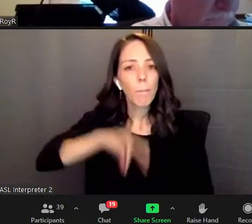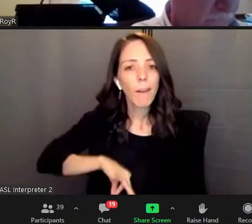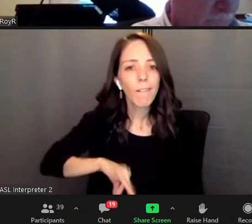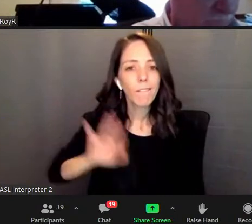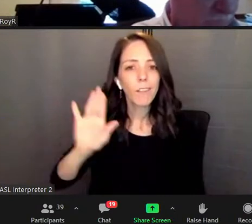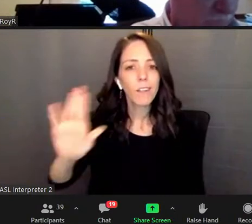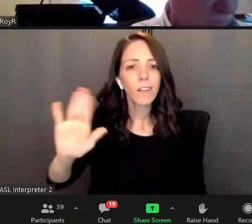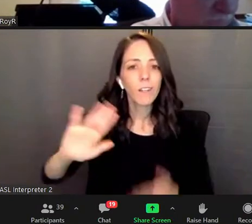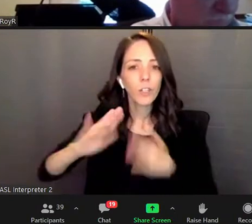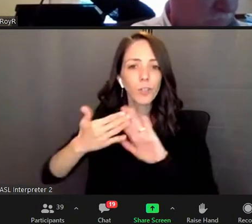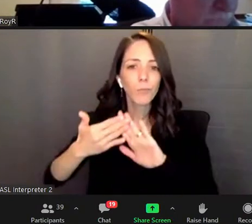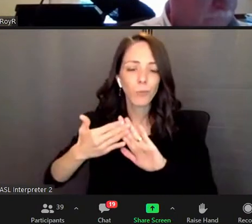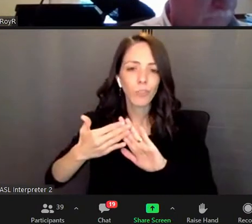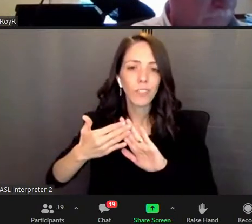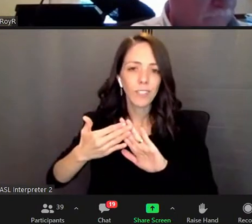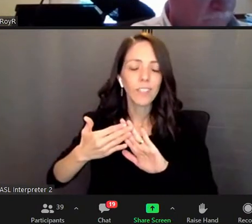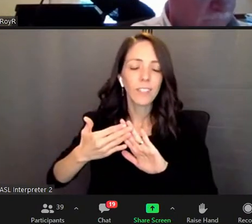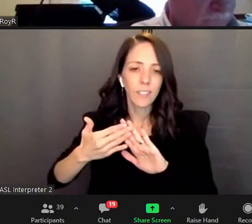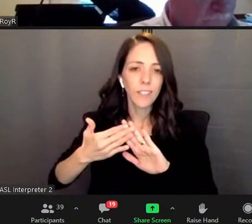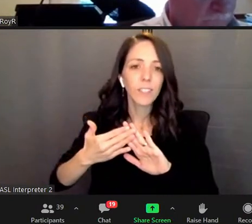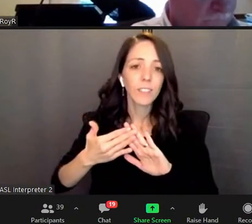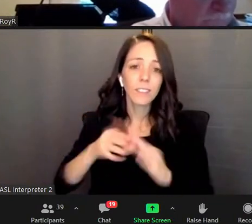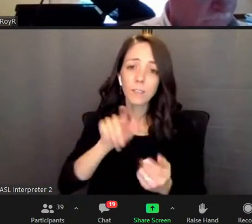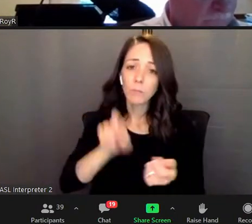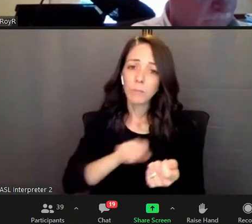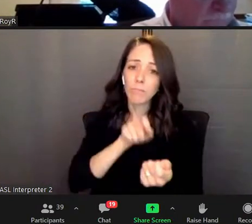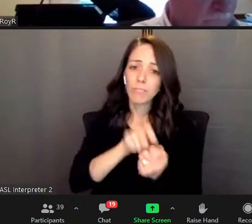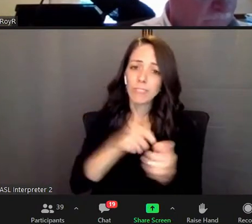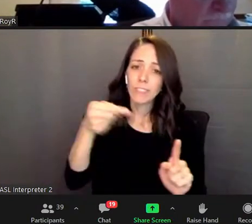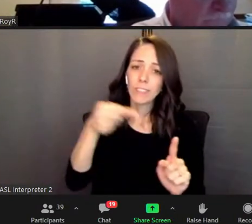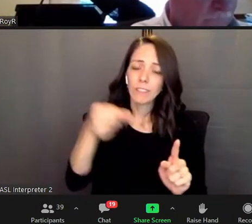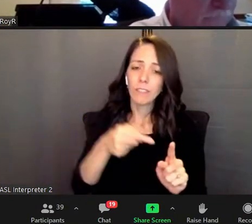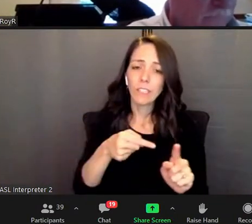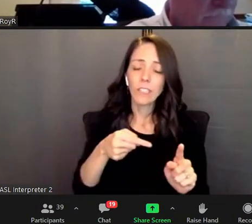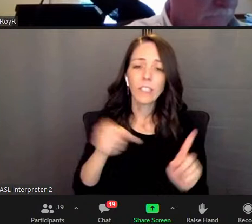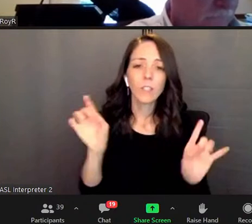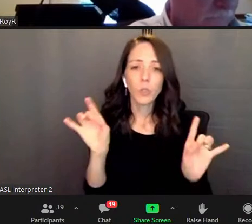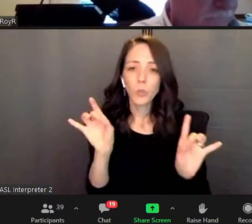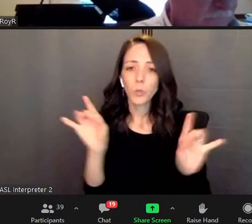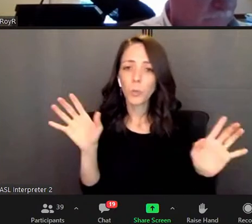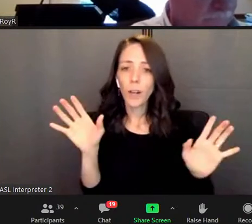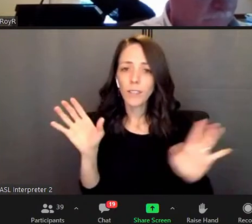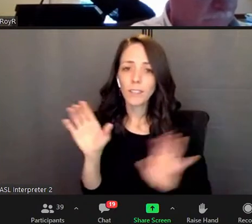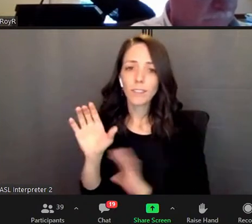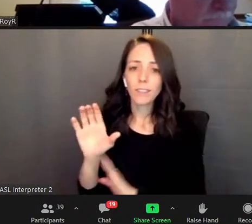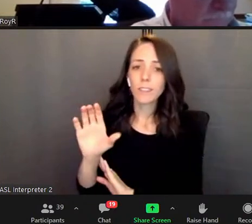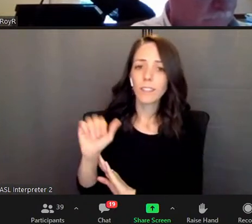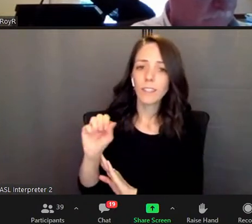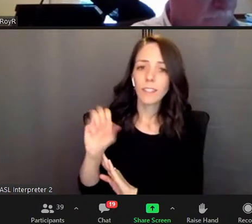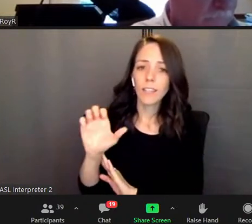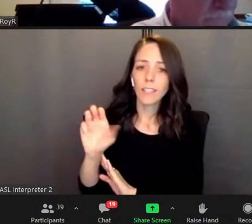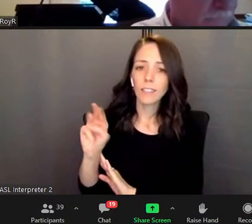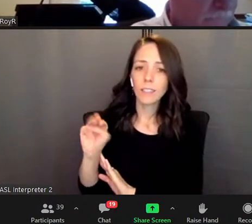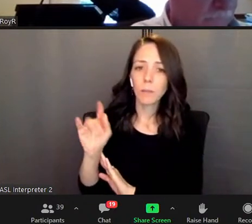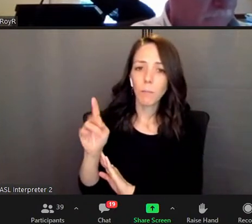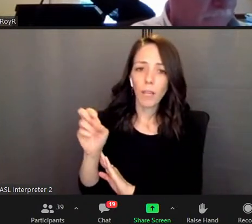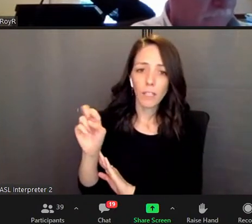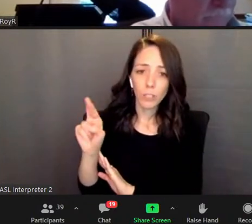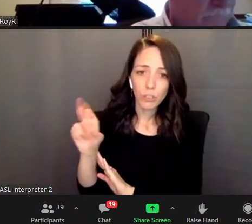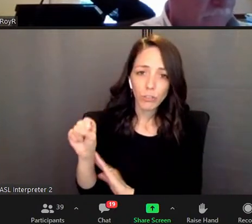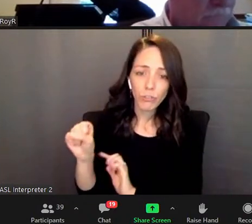of community members, particularly the crisis case managers,